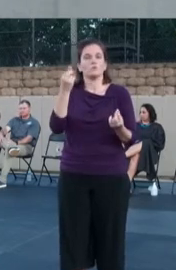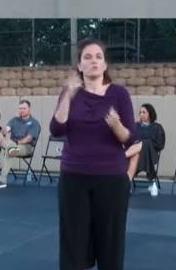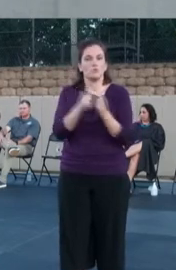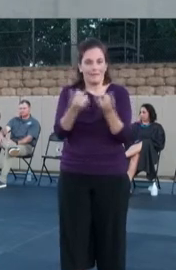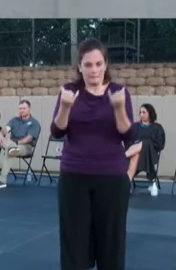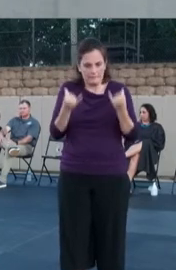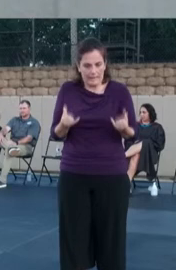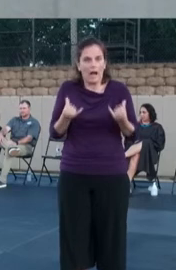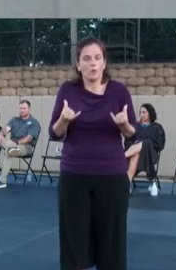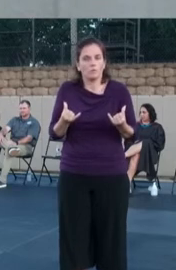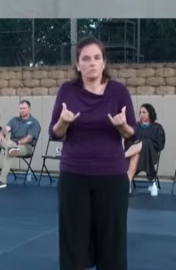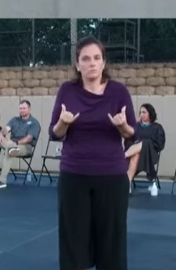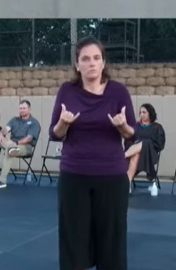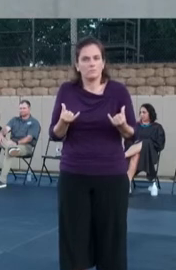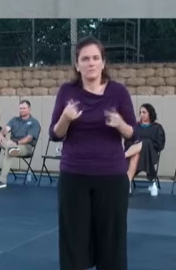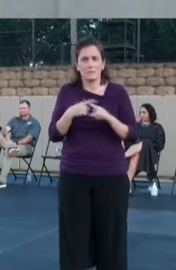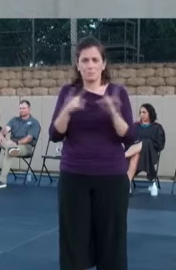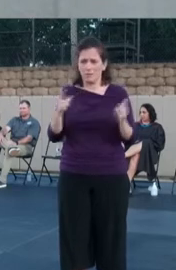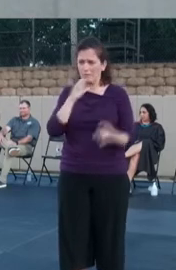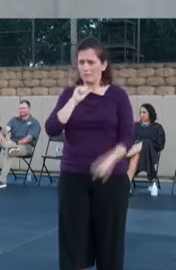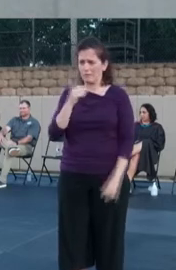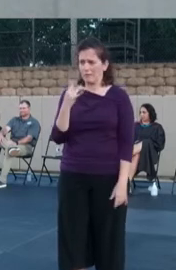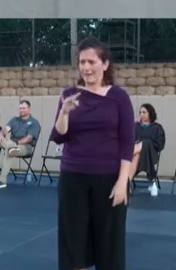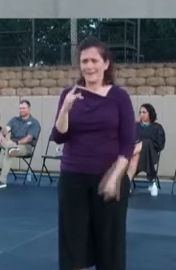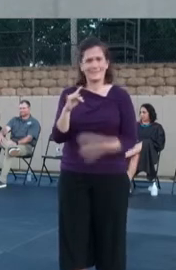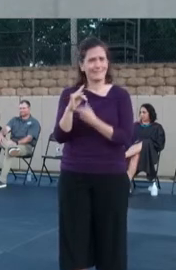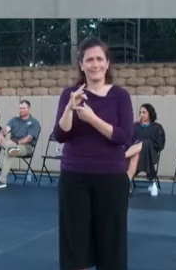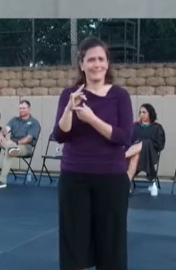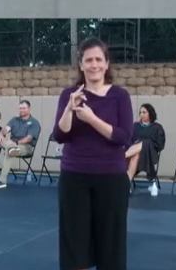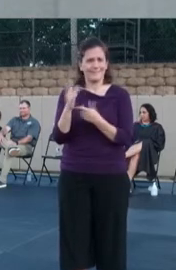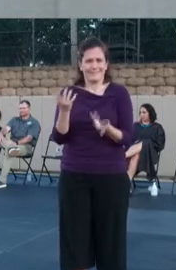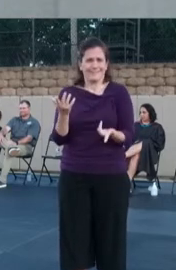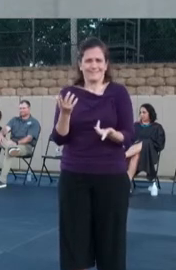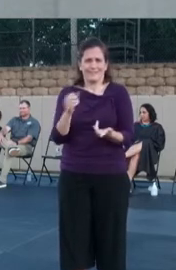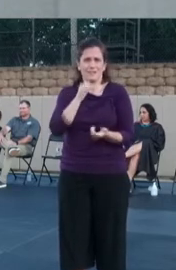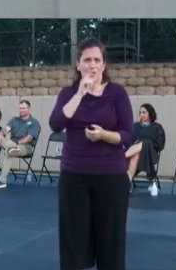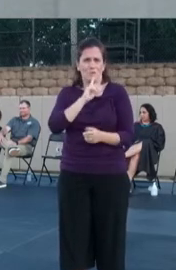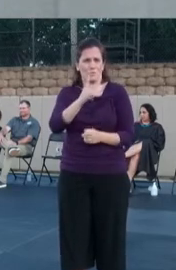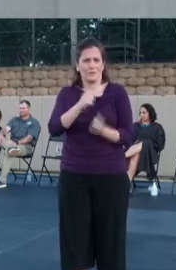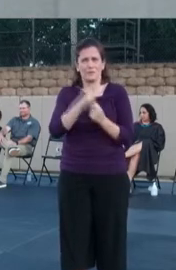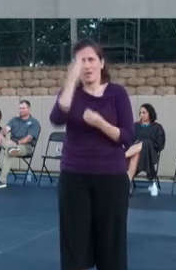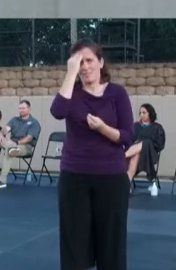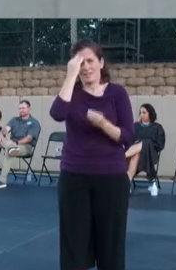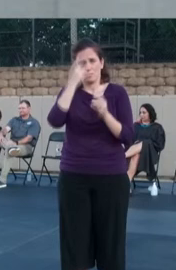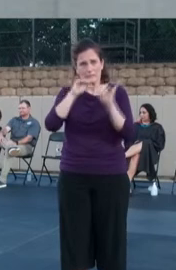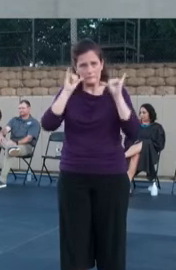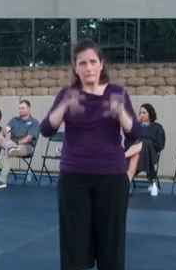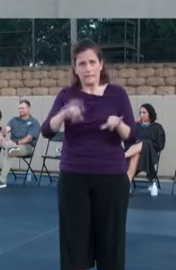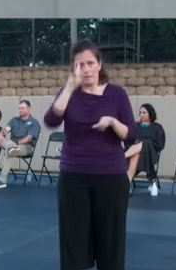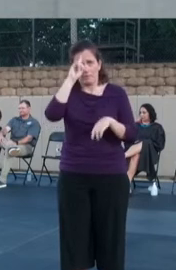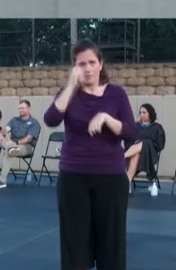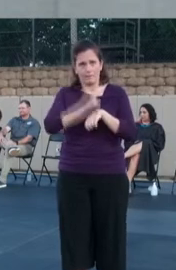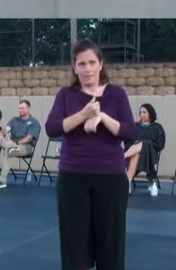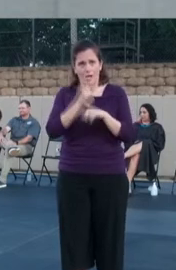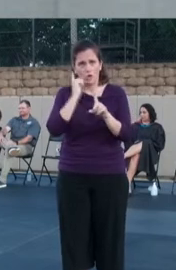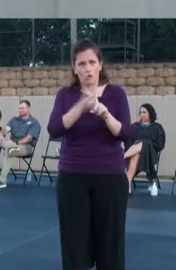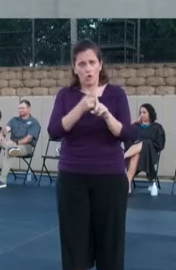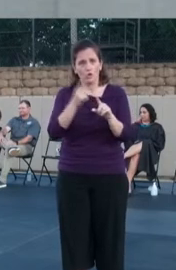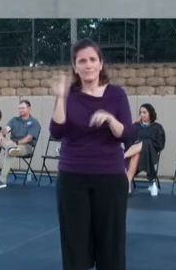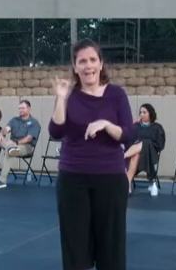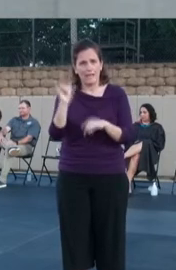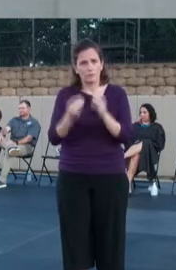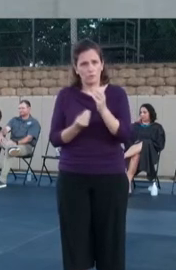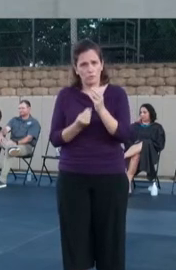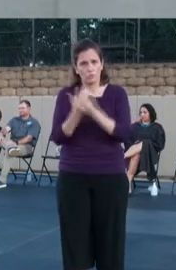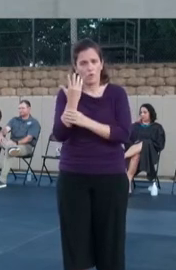very moment. But at age 18, it is unrealistic to think we will maintain the same mindset and goals as we grow throughout our lives.